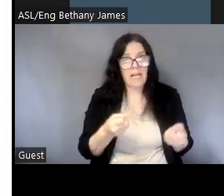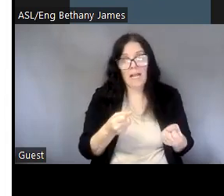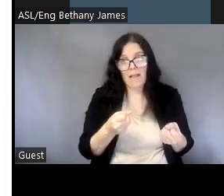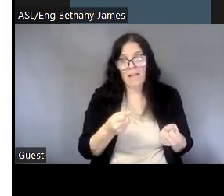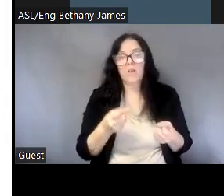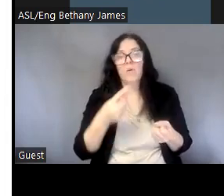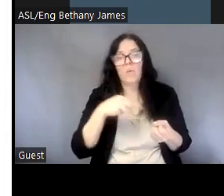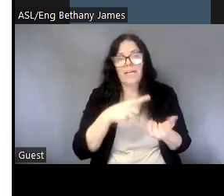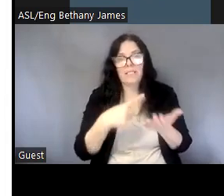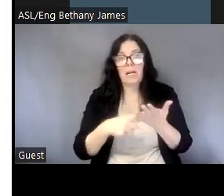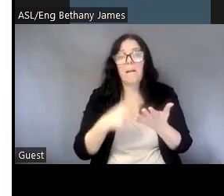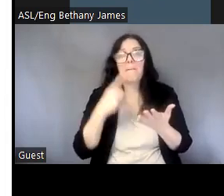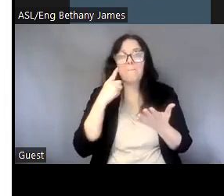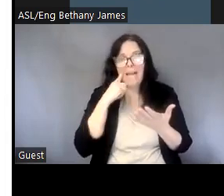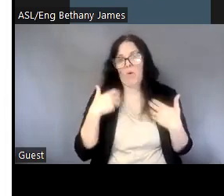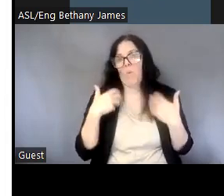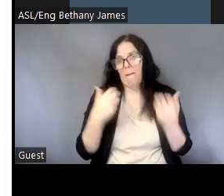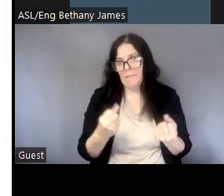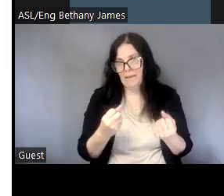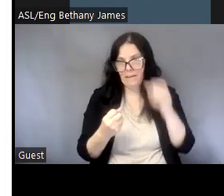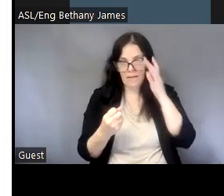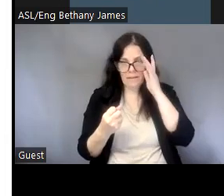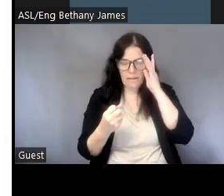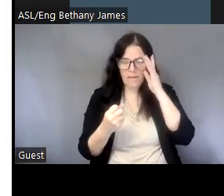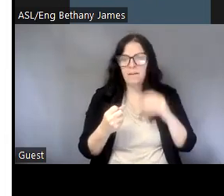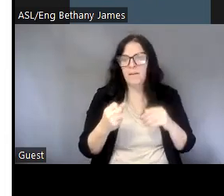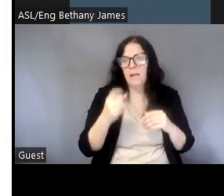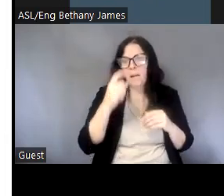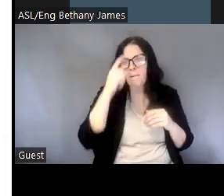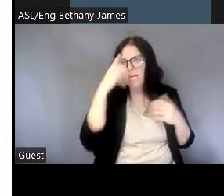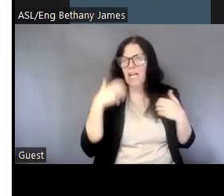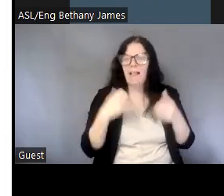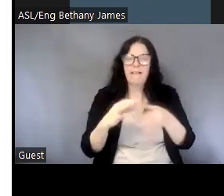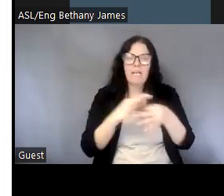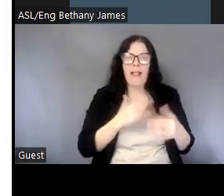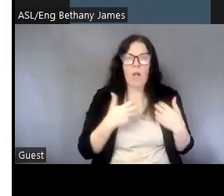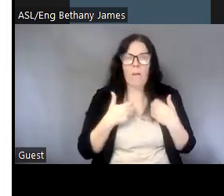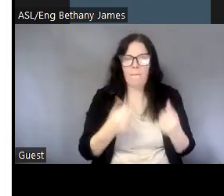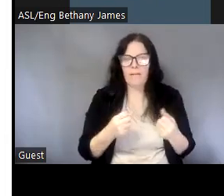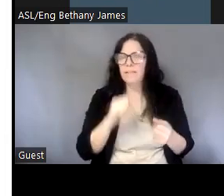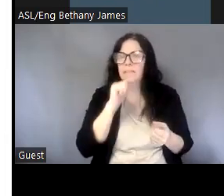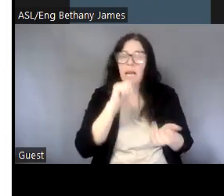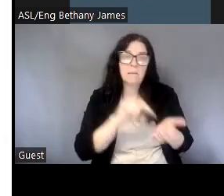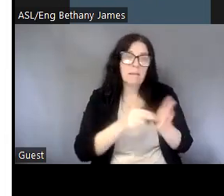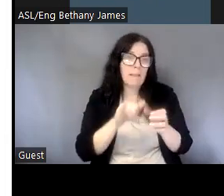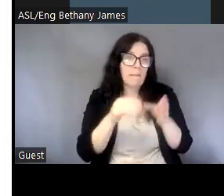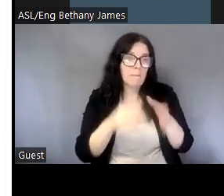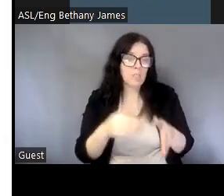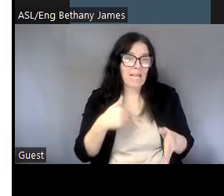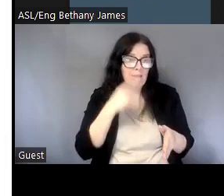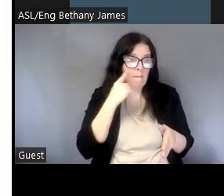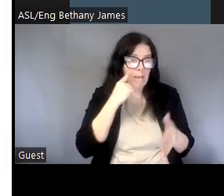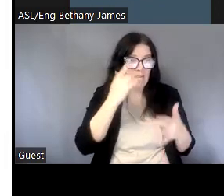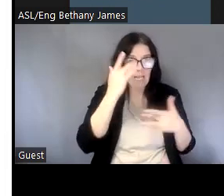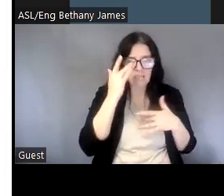is mental well-being. Mental health has to do with well-being. It doesn't mean because a person has a mental illness, they don't